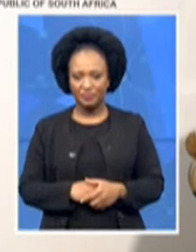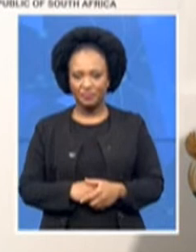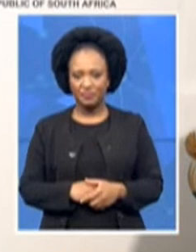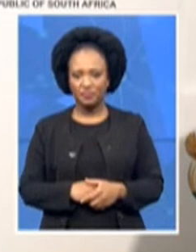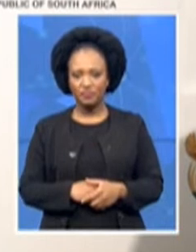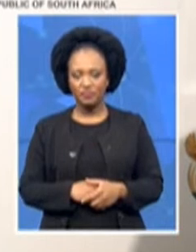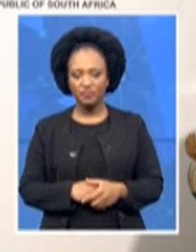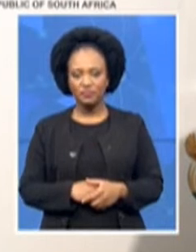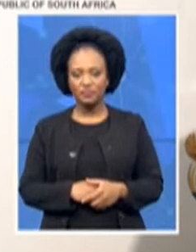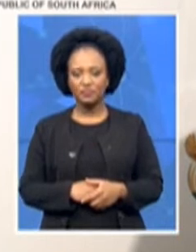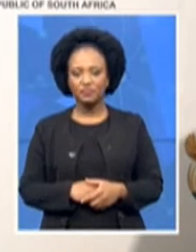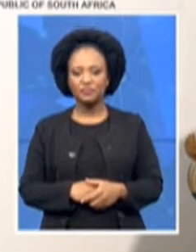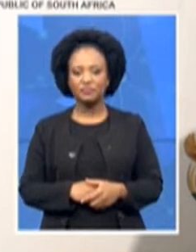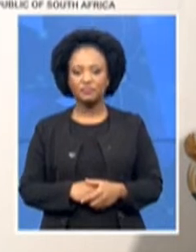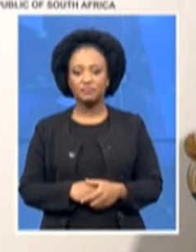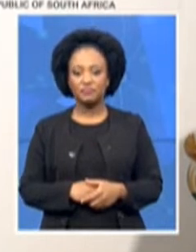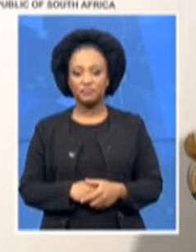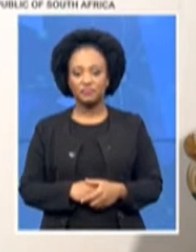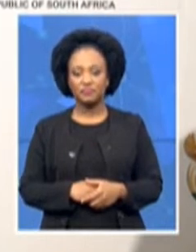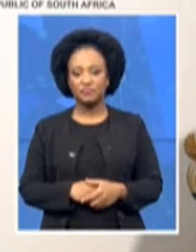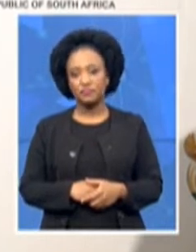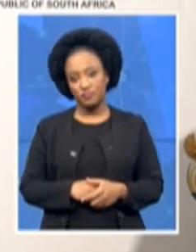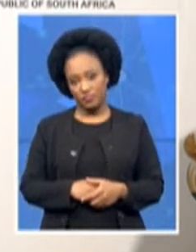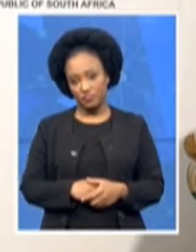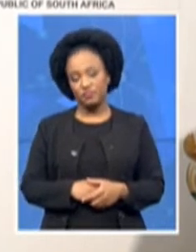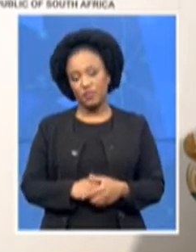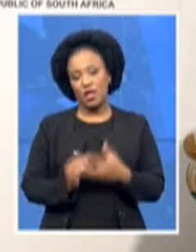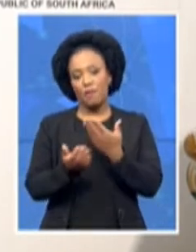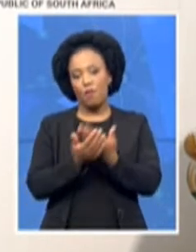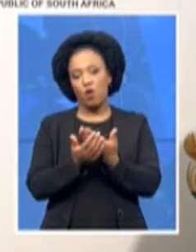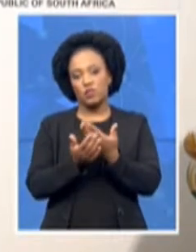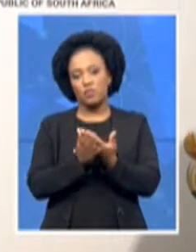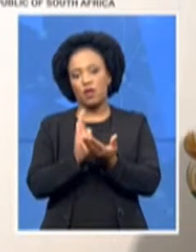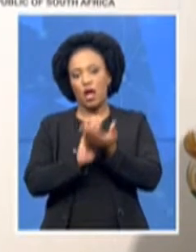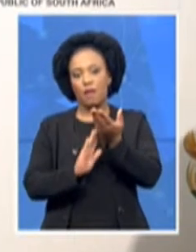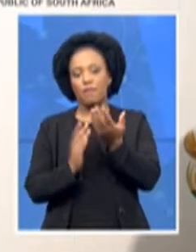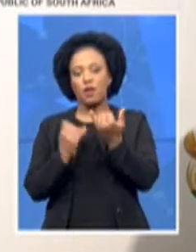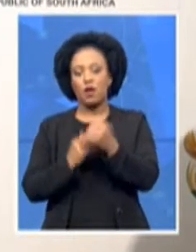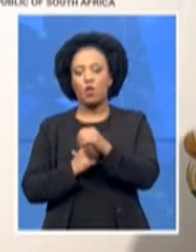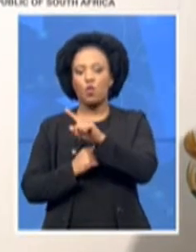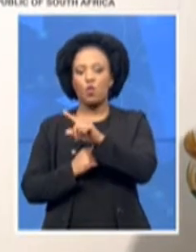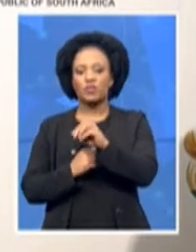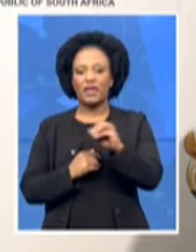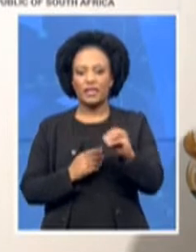It might have gone up. It's 700. Oh, okay. Okay.